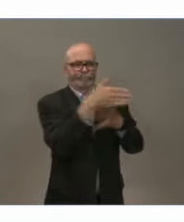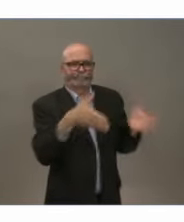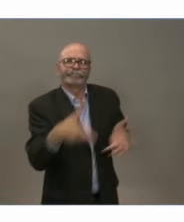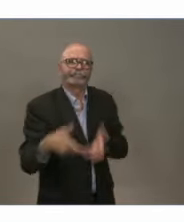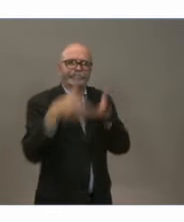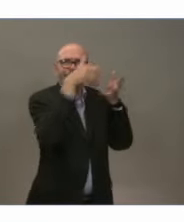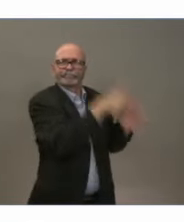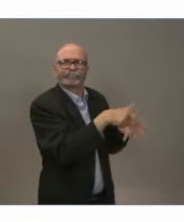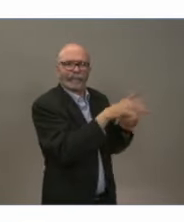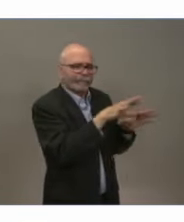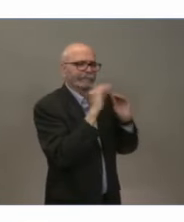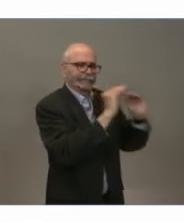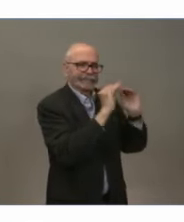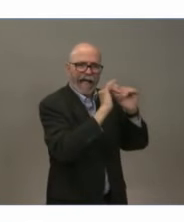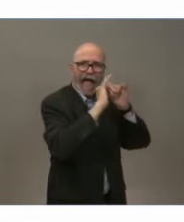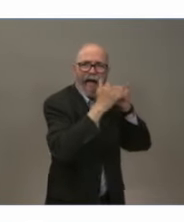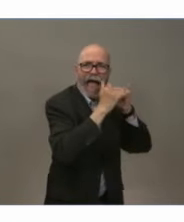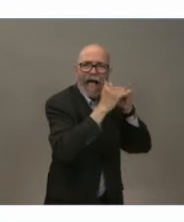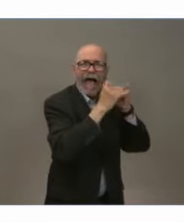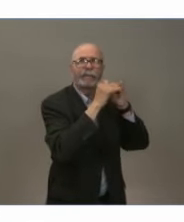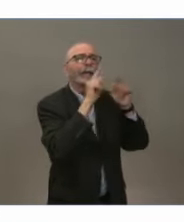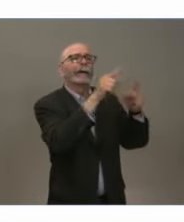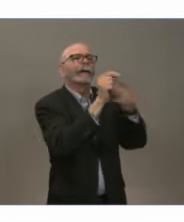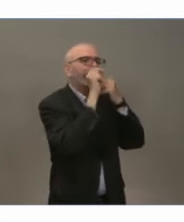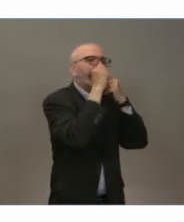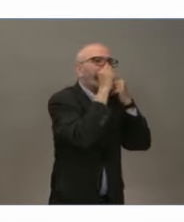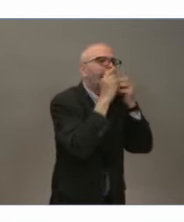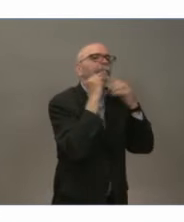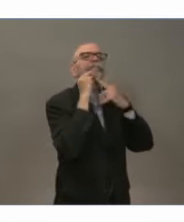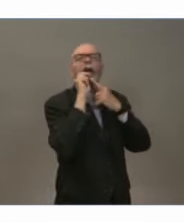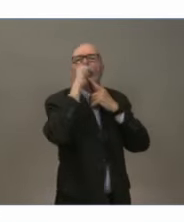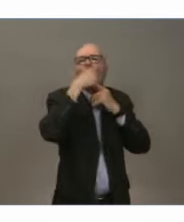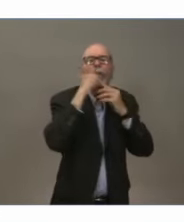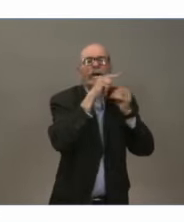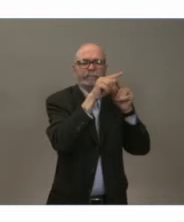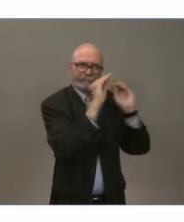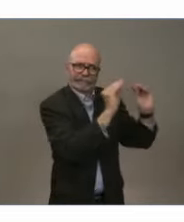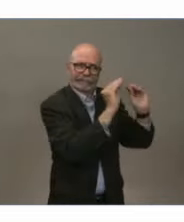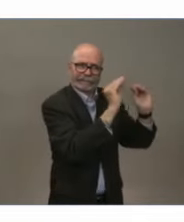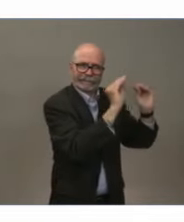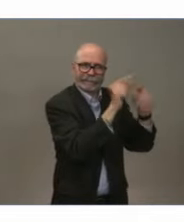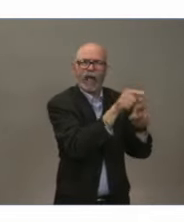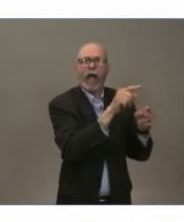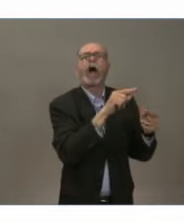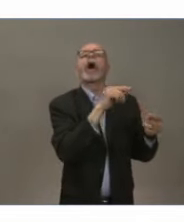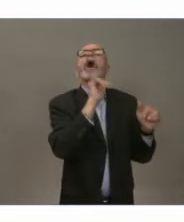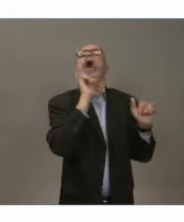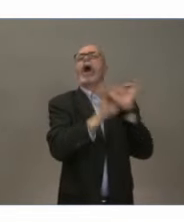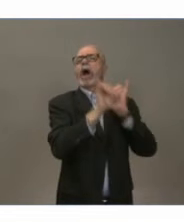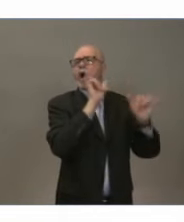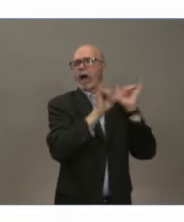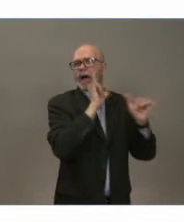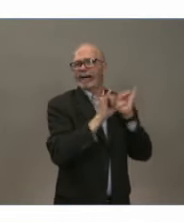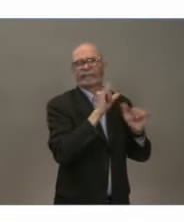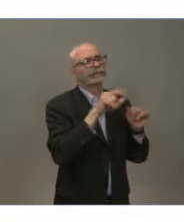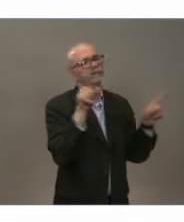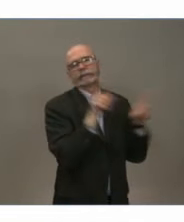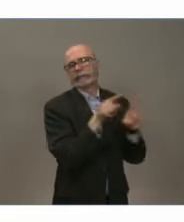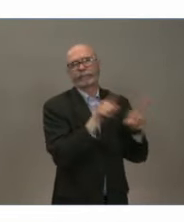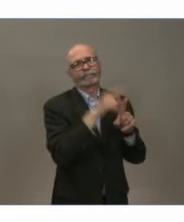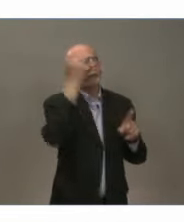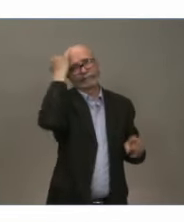all their residents, the expectation is that they be swabbed in the facility. That's no different than what we do every year when they